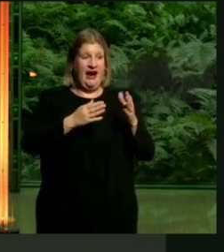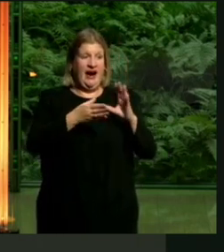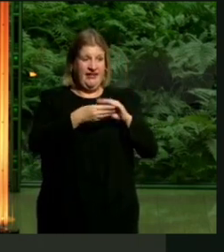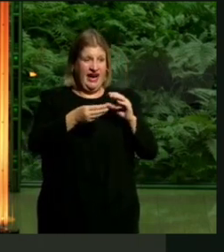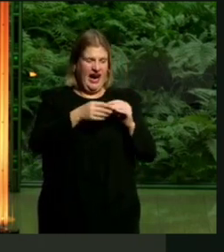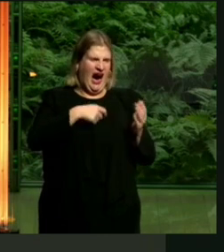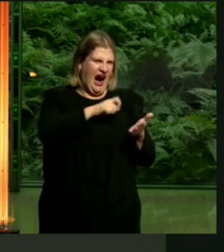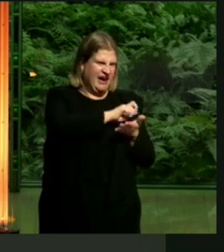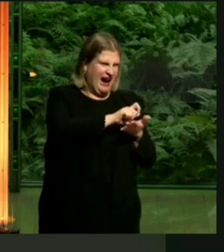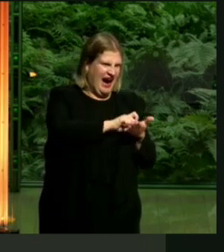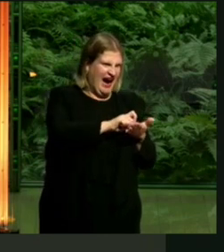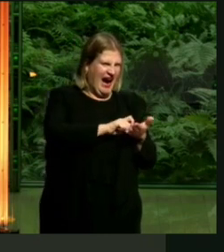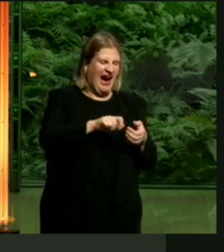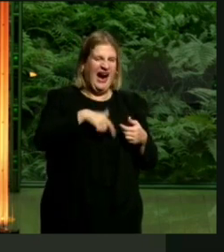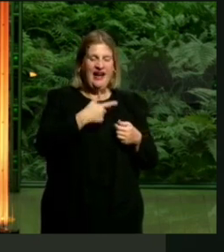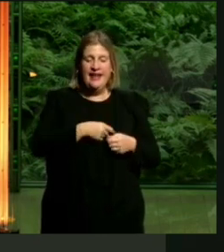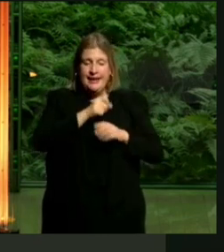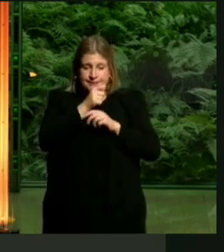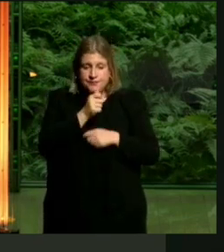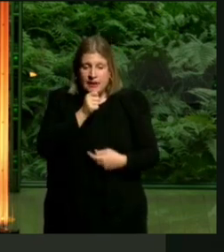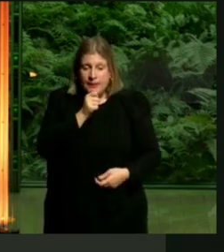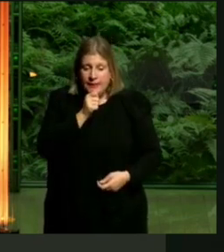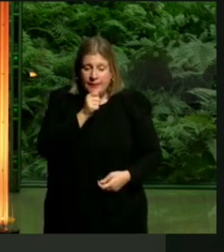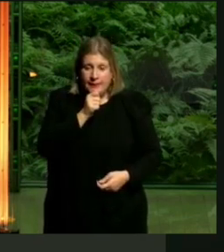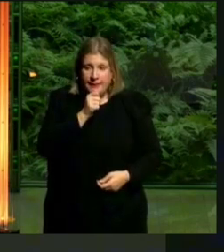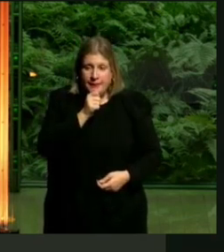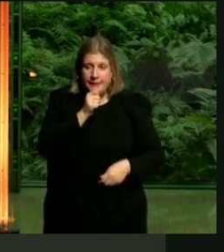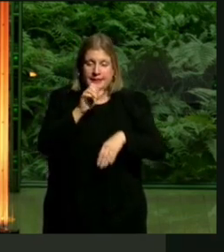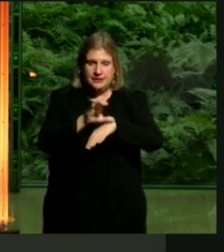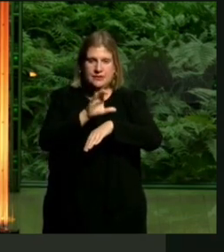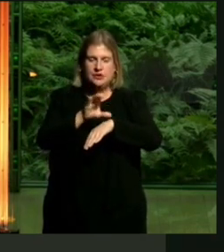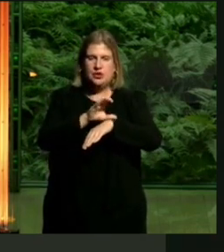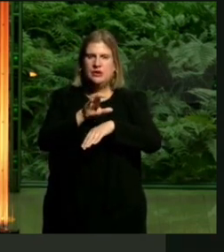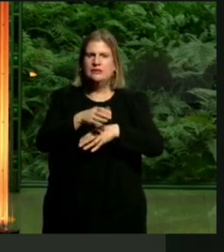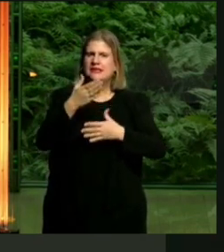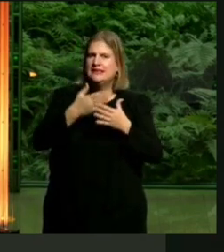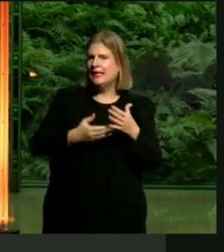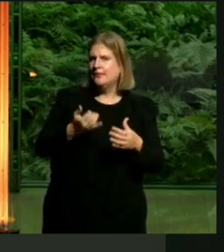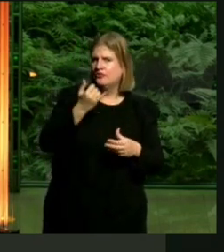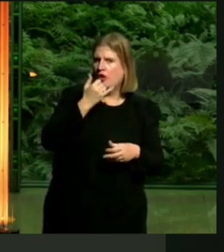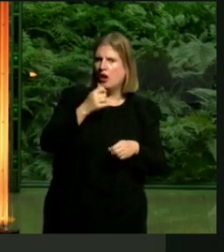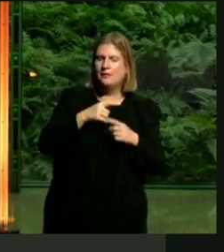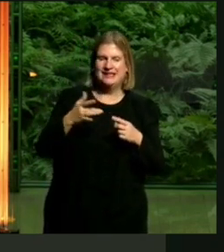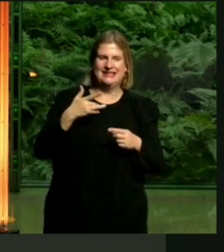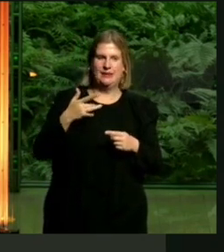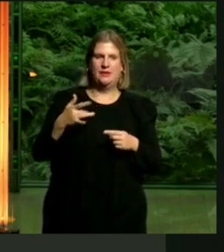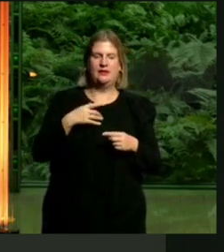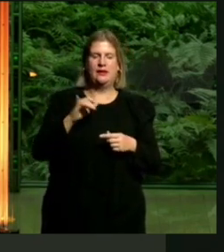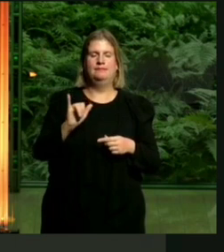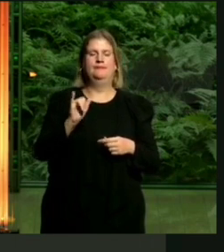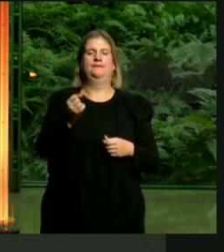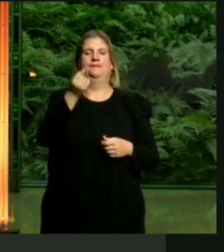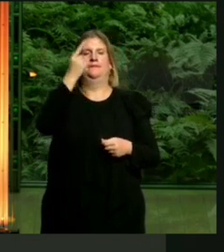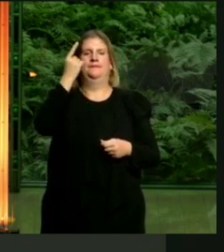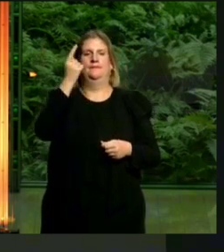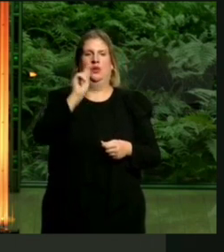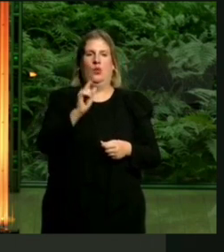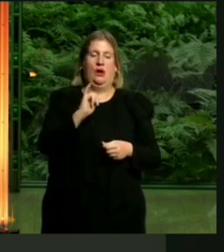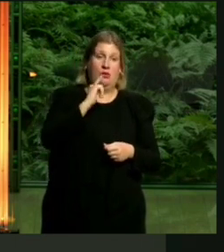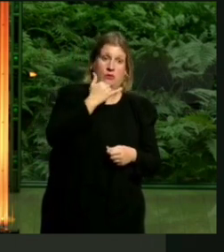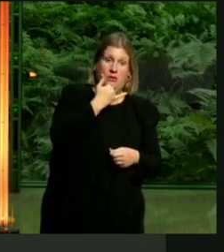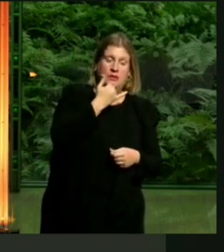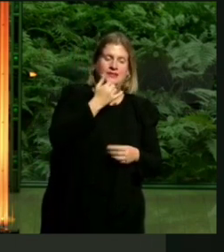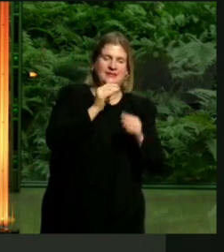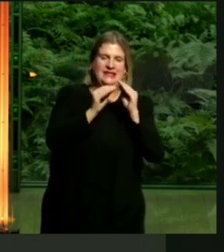to the computer, and often it gets some parts of it wrong, but it usually will figure out like where it got things right